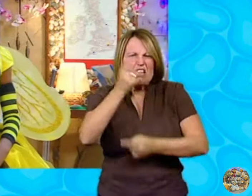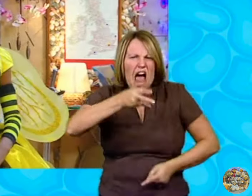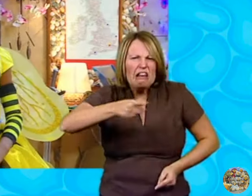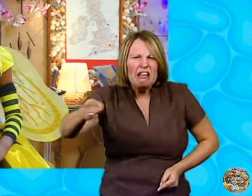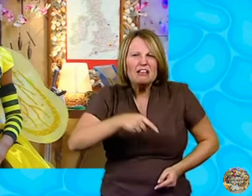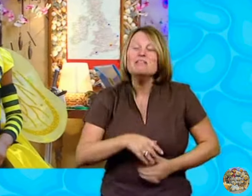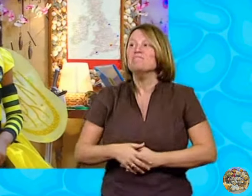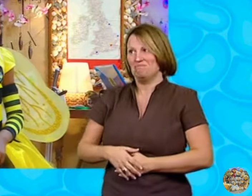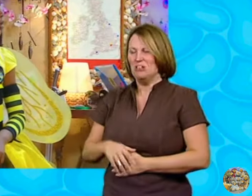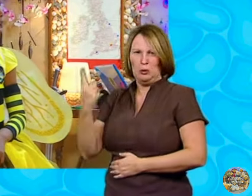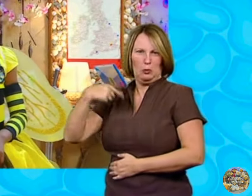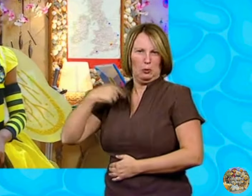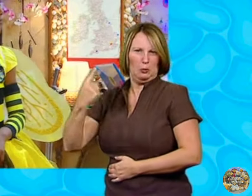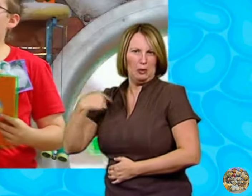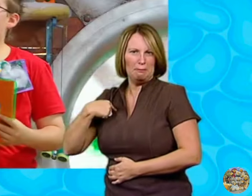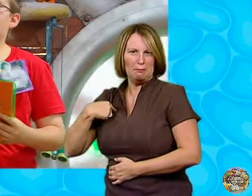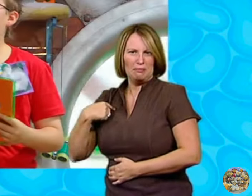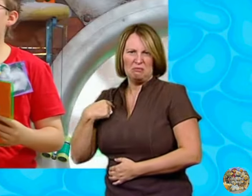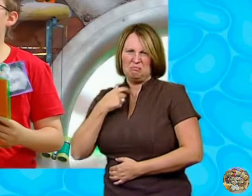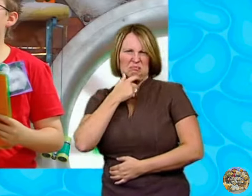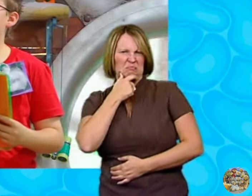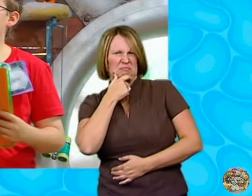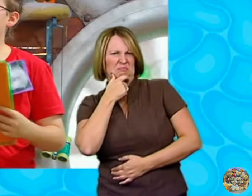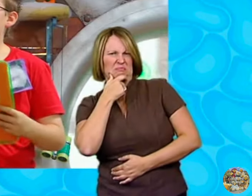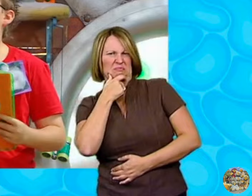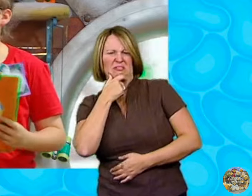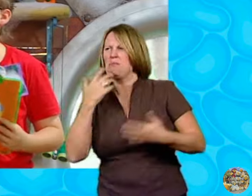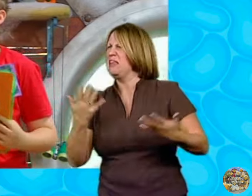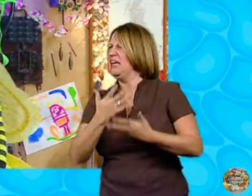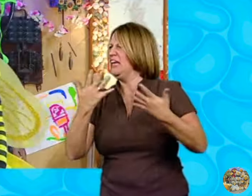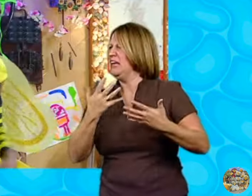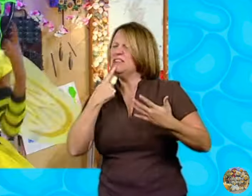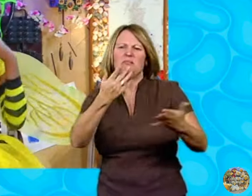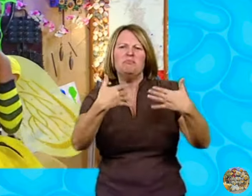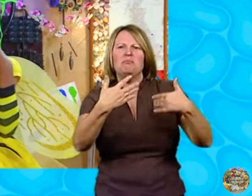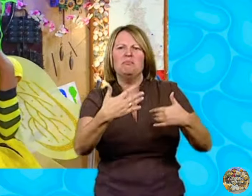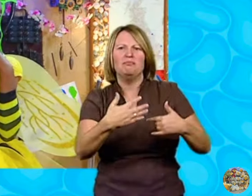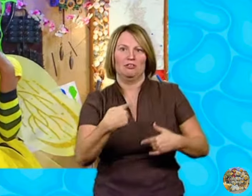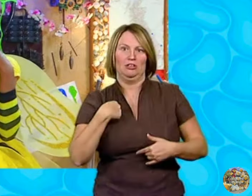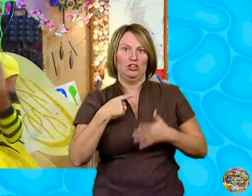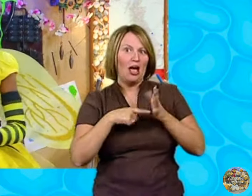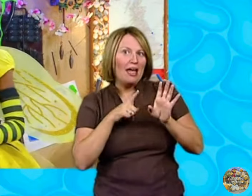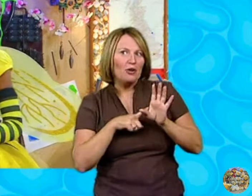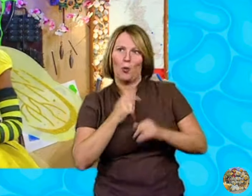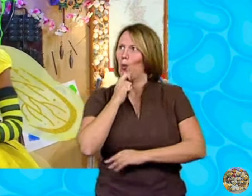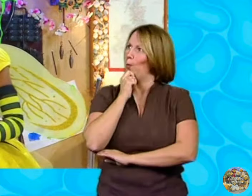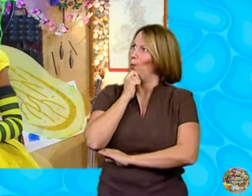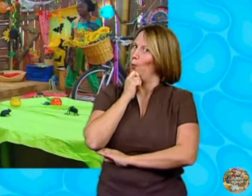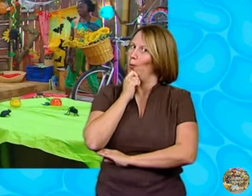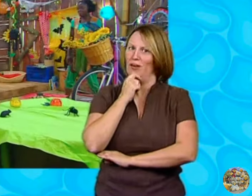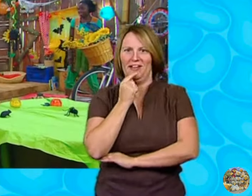too? Yes. Can you guess who I am? I can't guess. Say something else. Is it Jay? No.